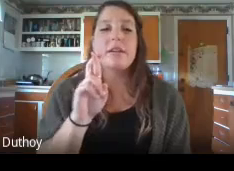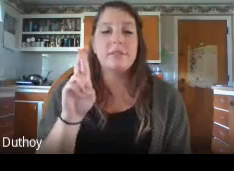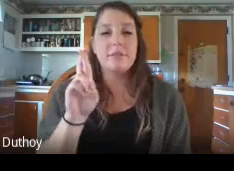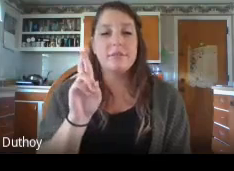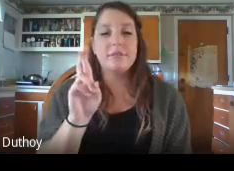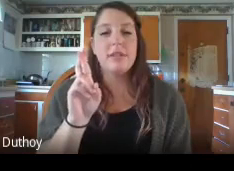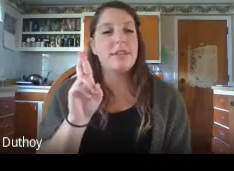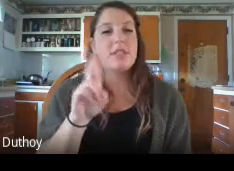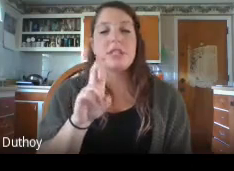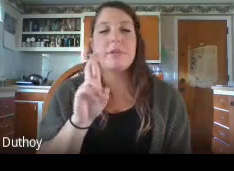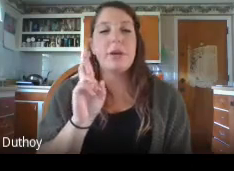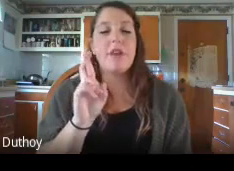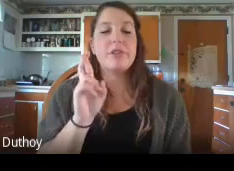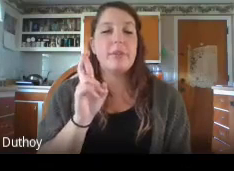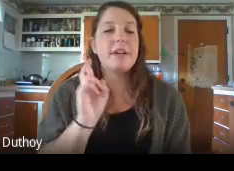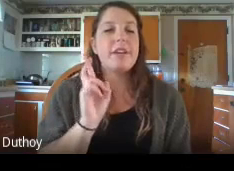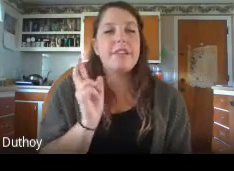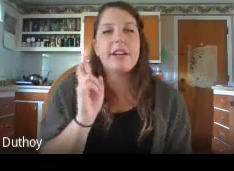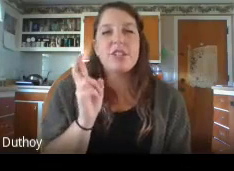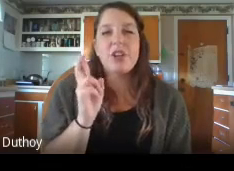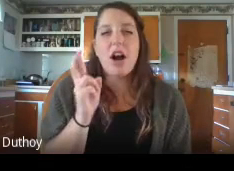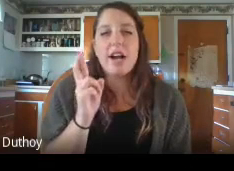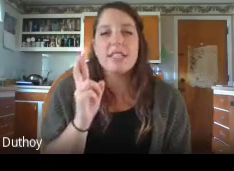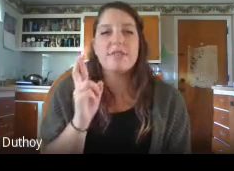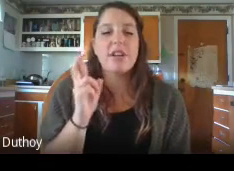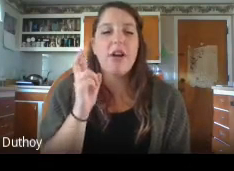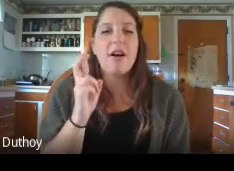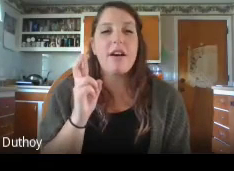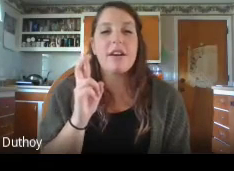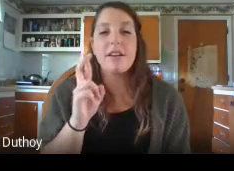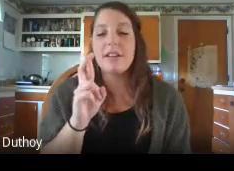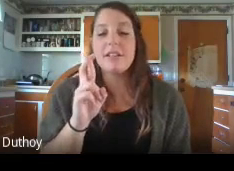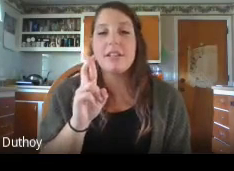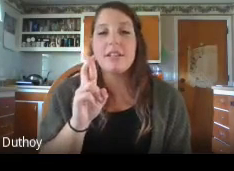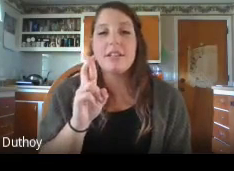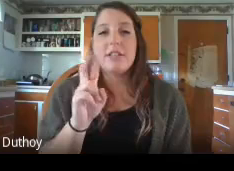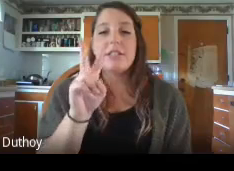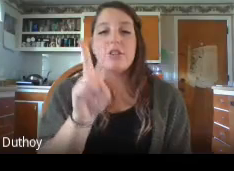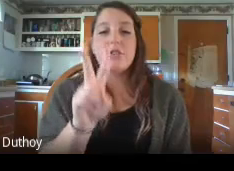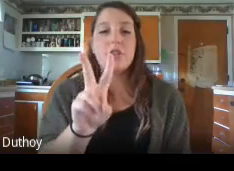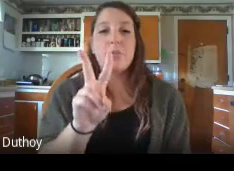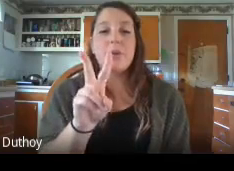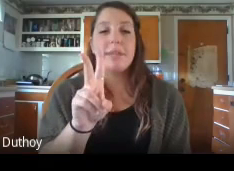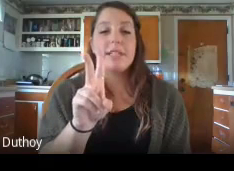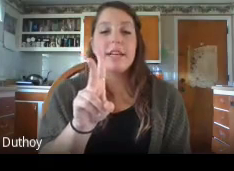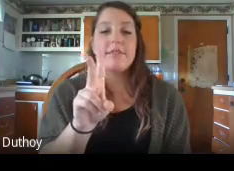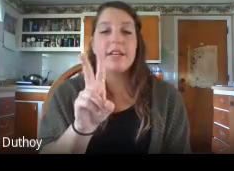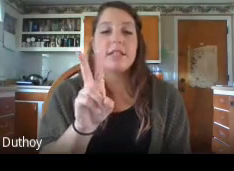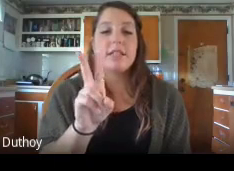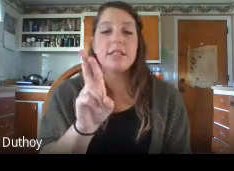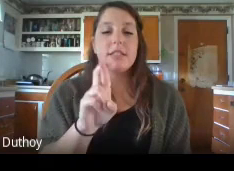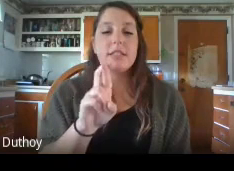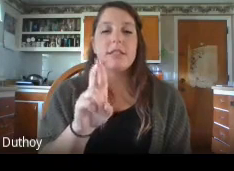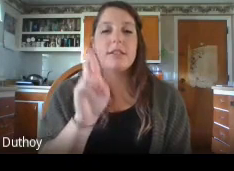R, this is just one you have to remember. Fingers crossed for your R. Your two peace